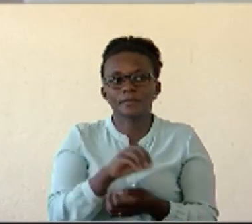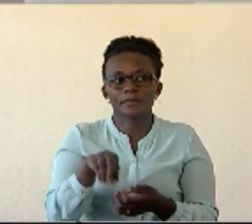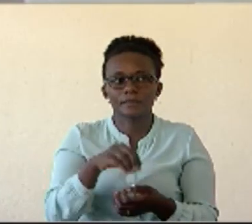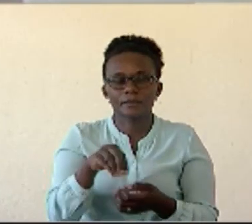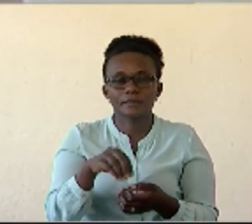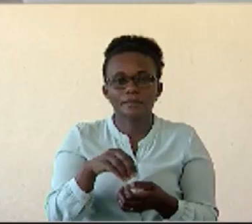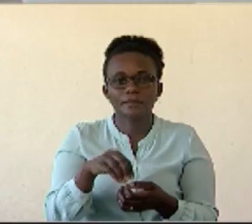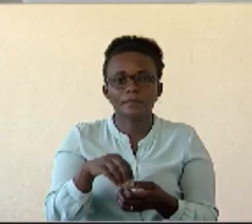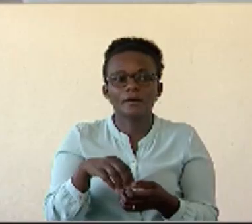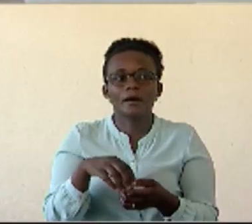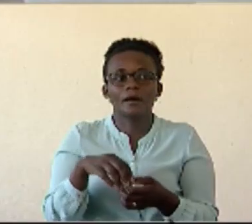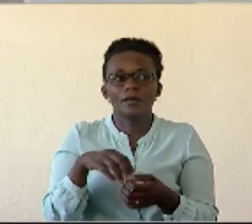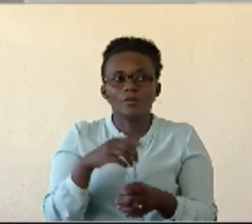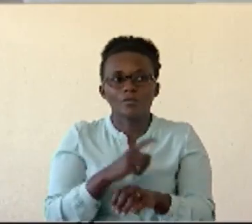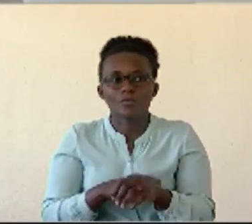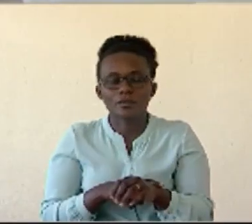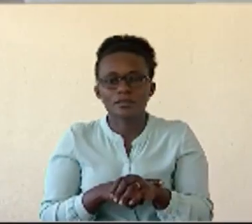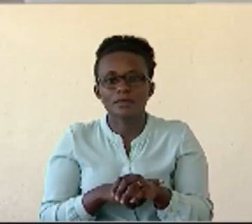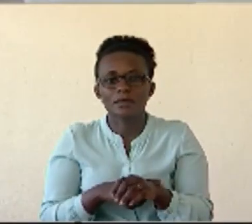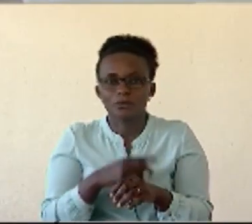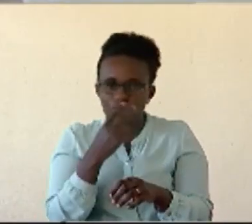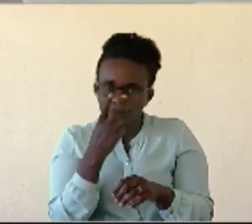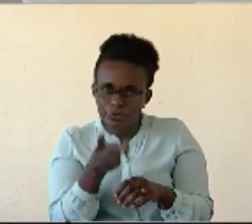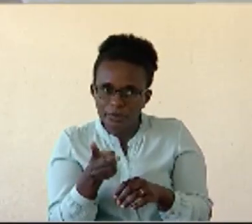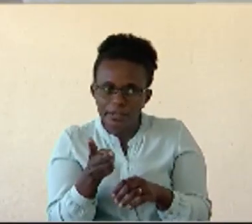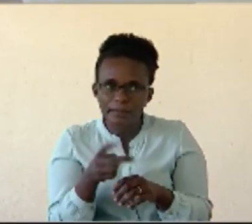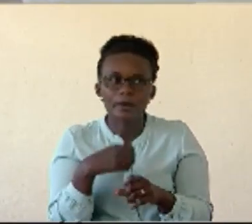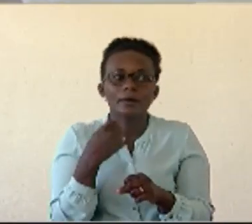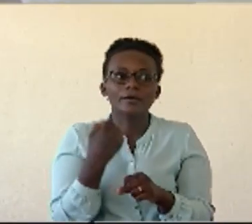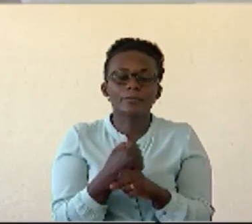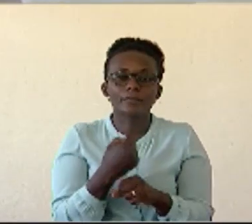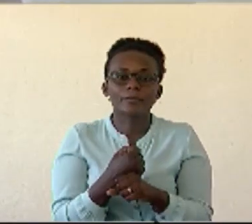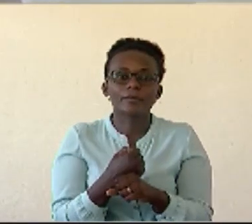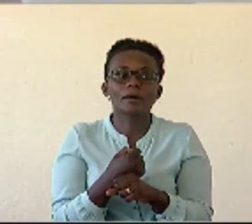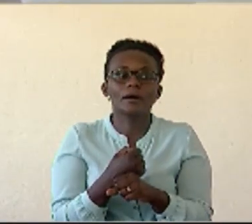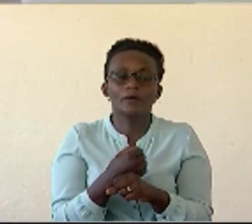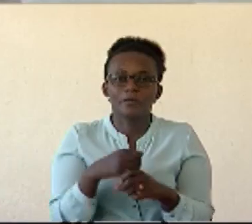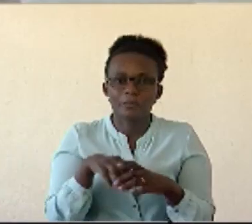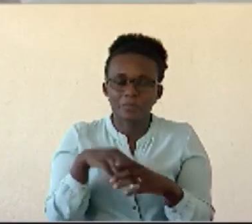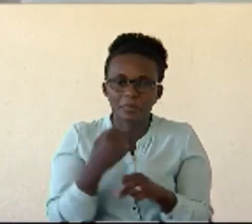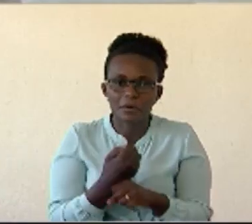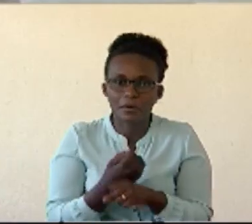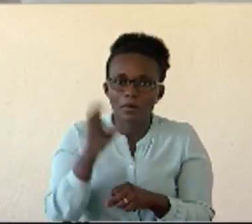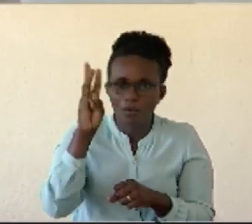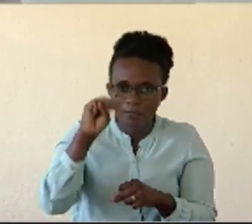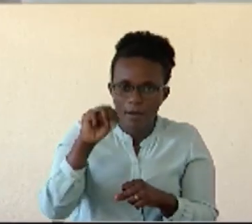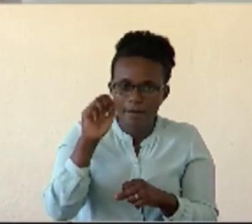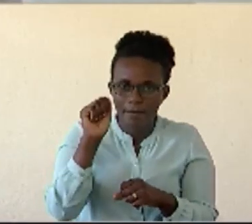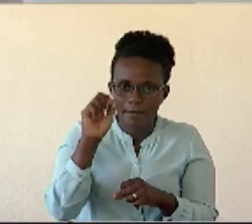are different demonstrations that we are supposed to look at. We are supposed to look at the electrolysis of copper 2